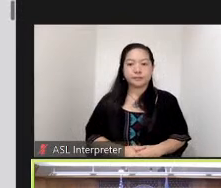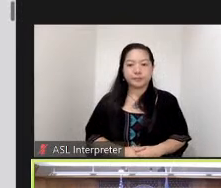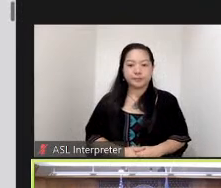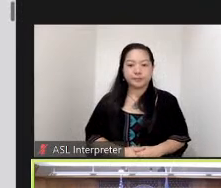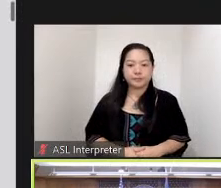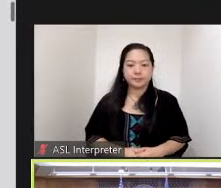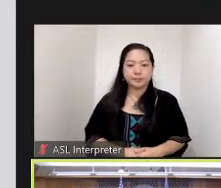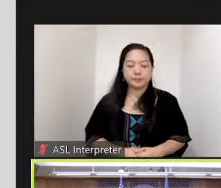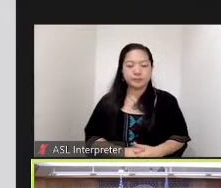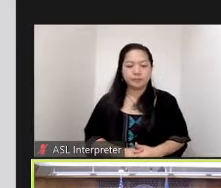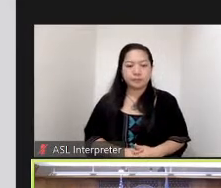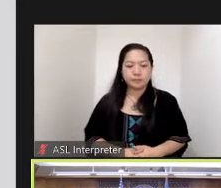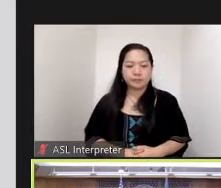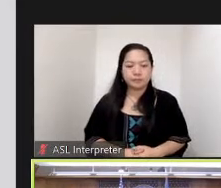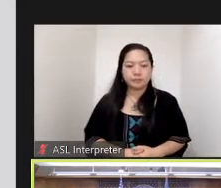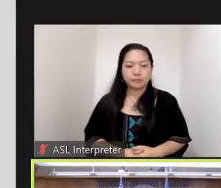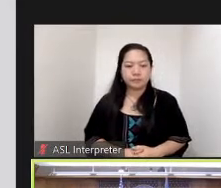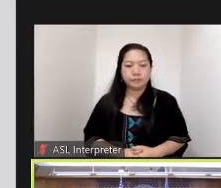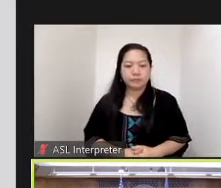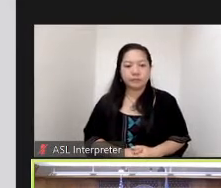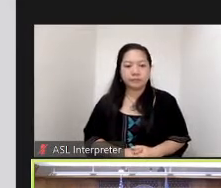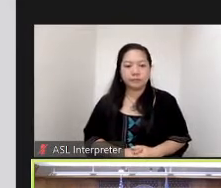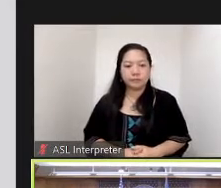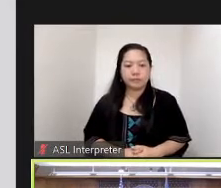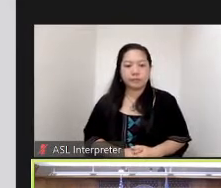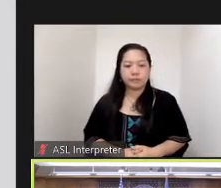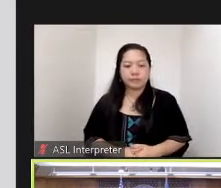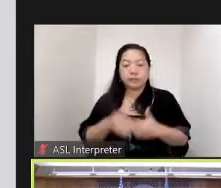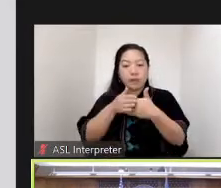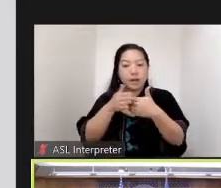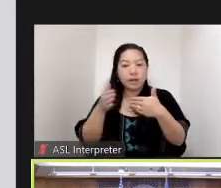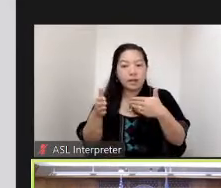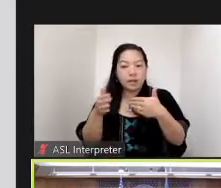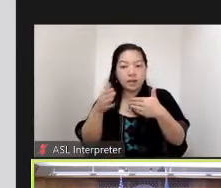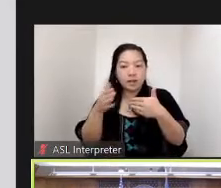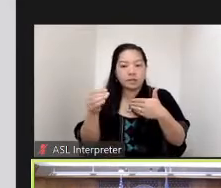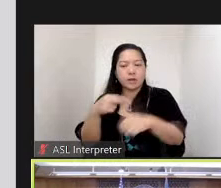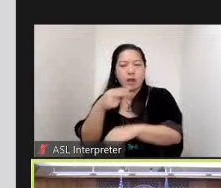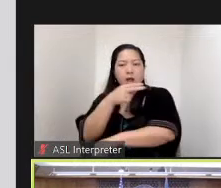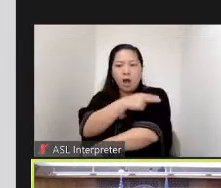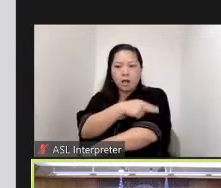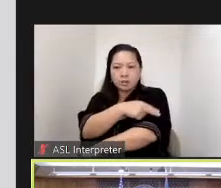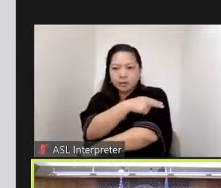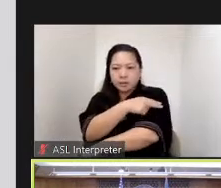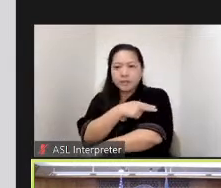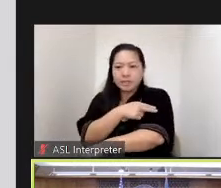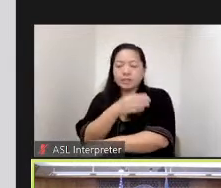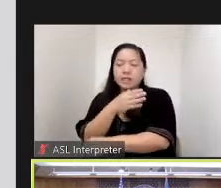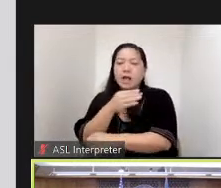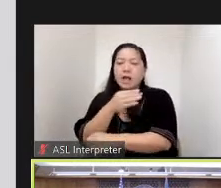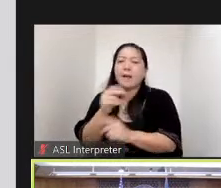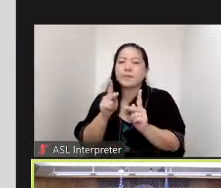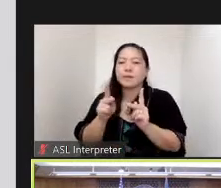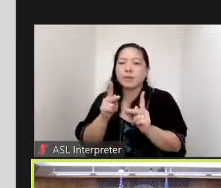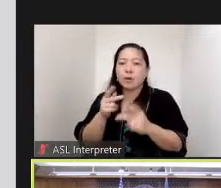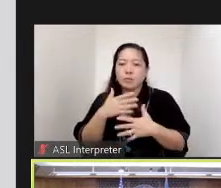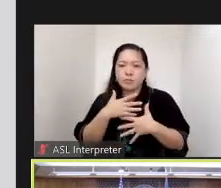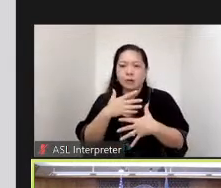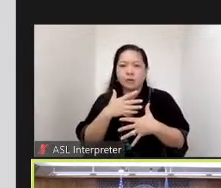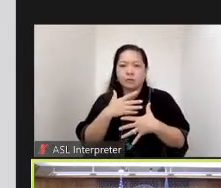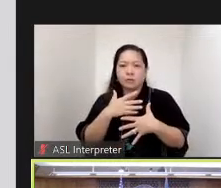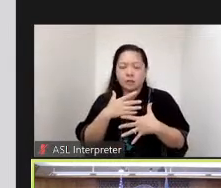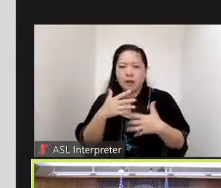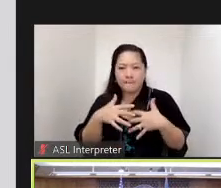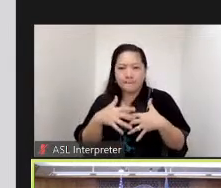And this is the hospitalizations and ICU. Now, you can see we're much worse off